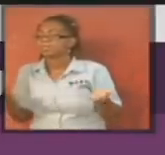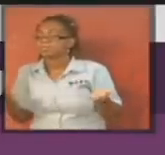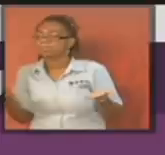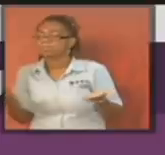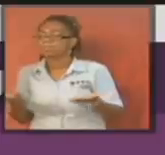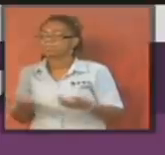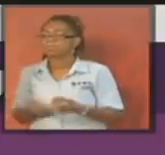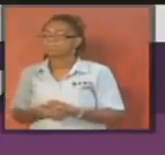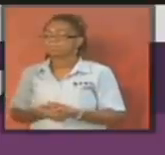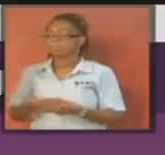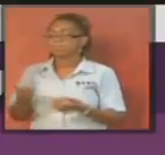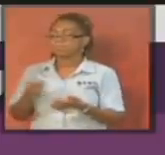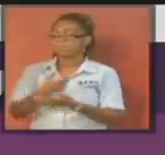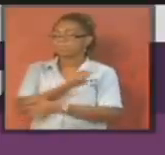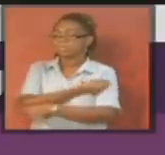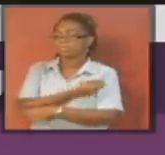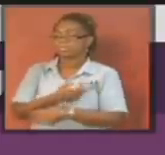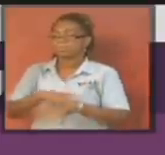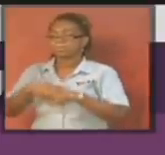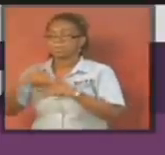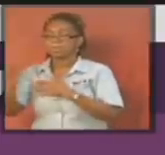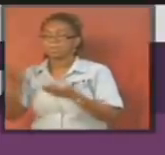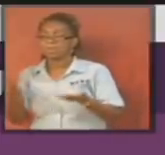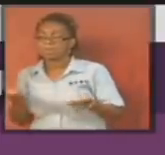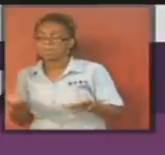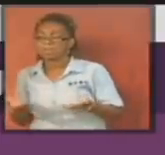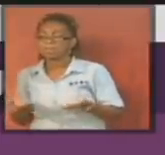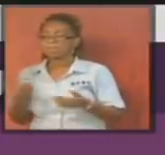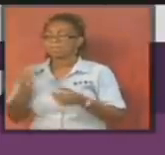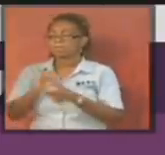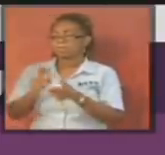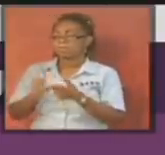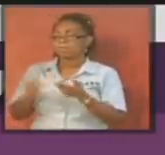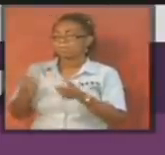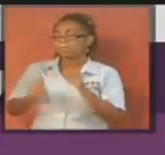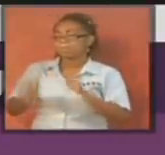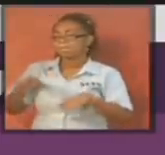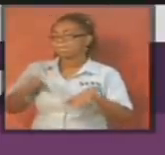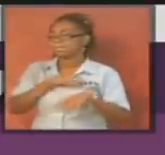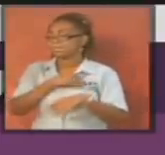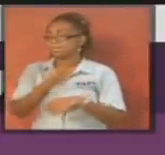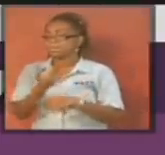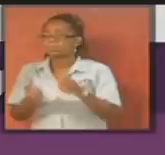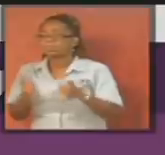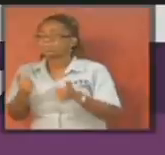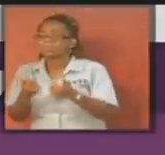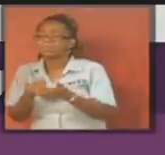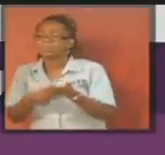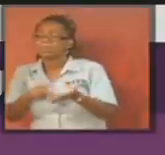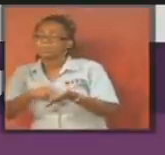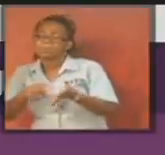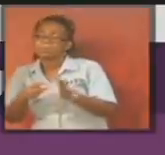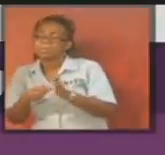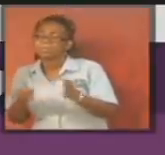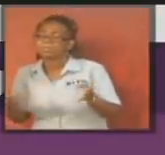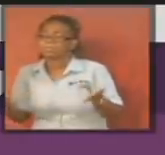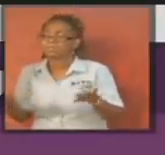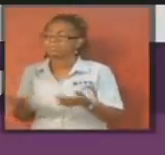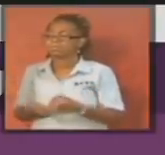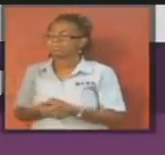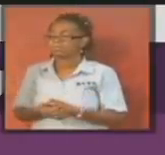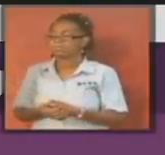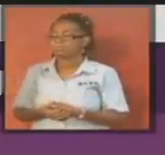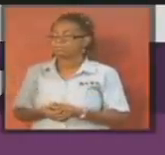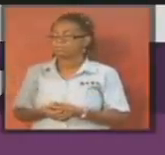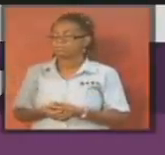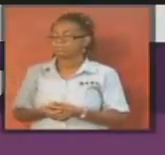demographics, vaccine hesitancy, etc. As much as we ought to be lifted by that observation, are